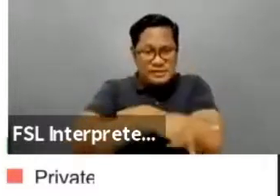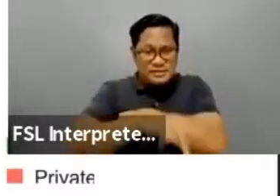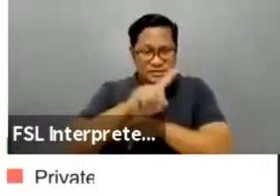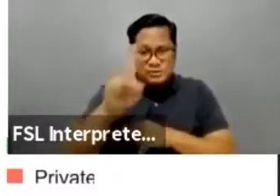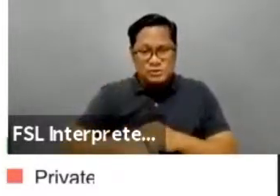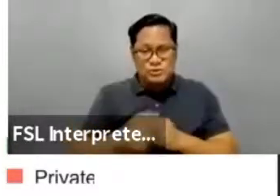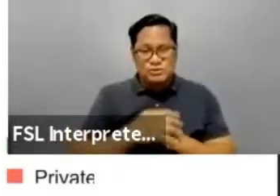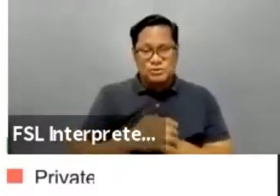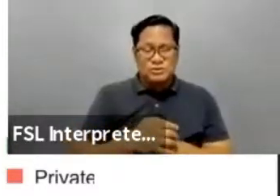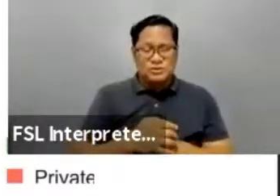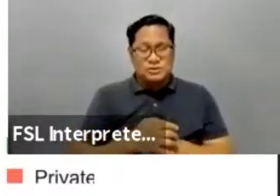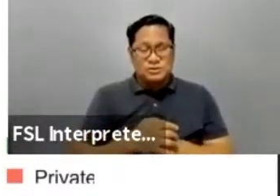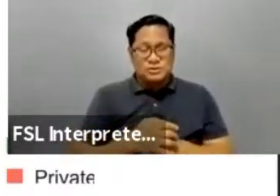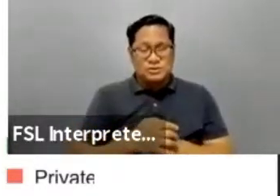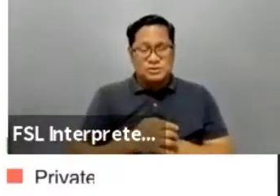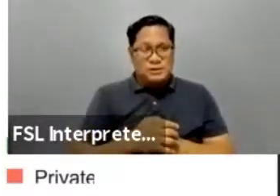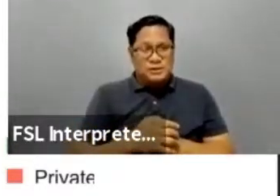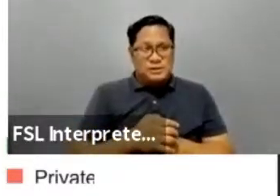The